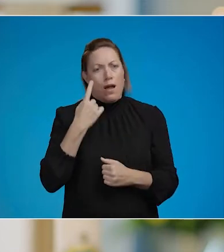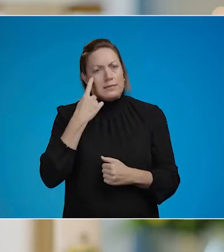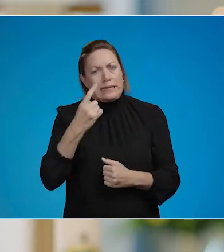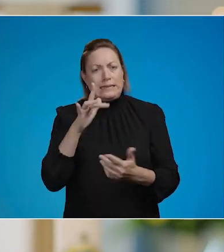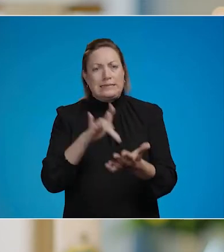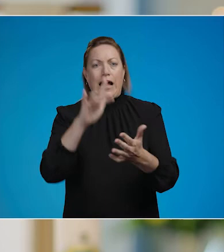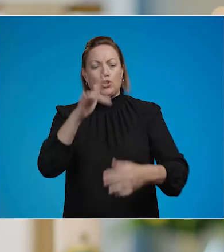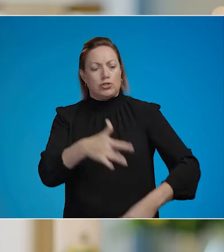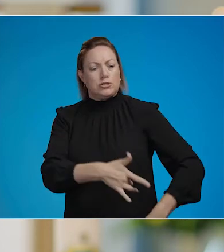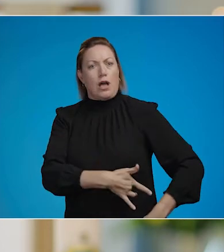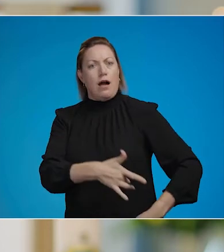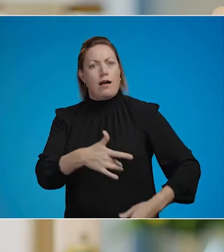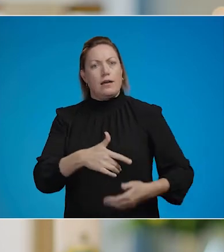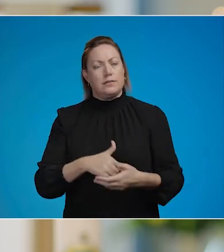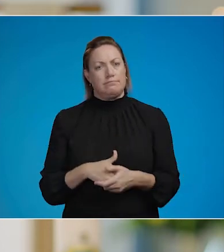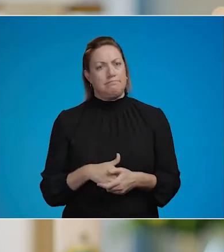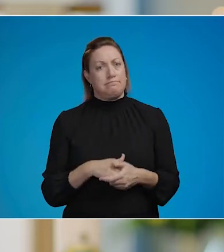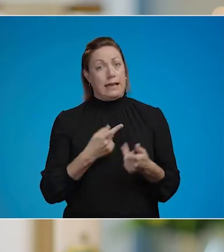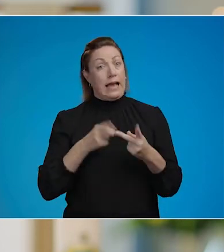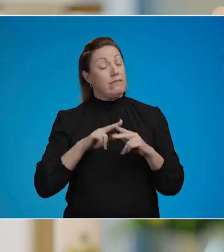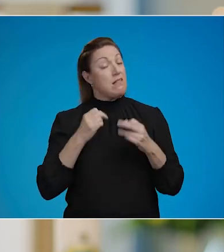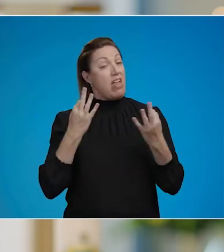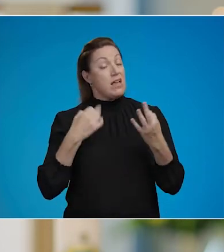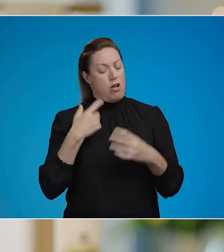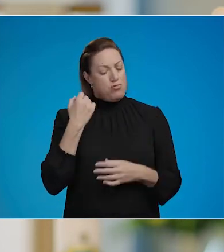into his side, I refuse to believe.